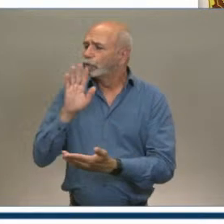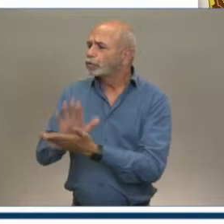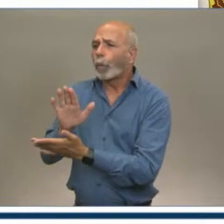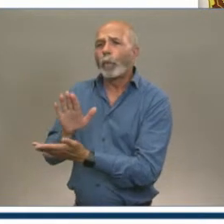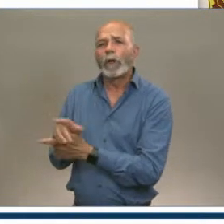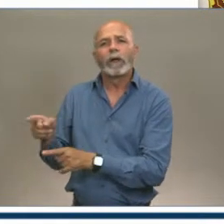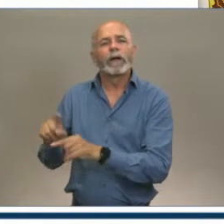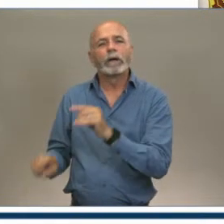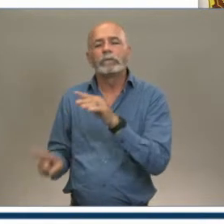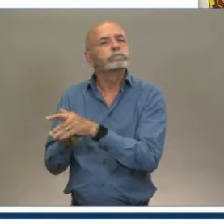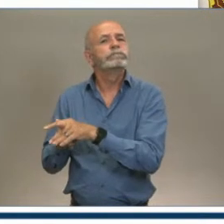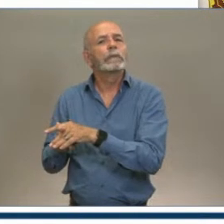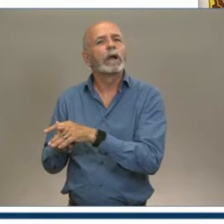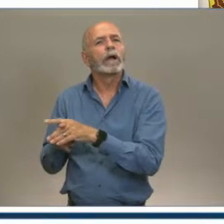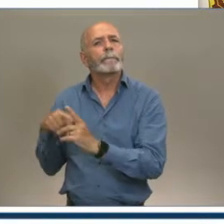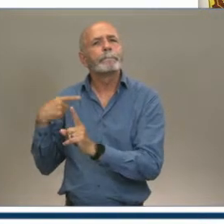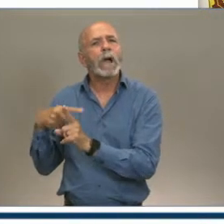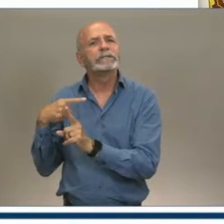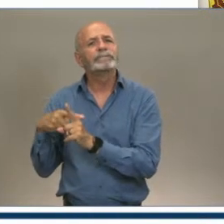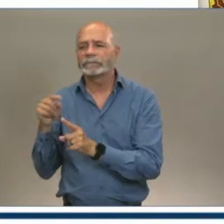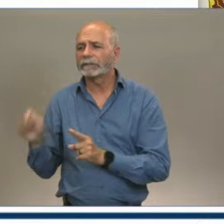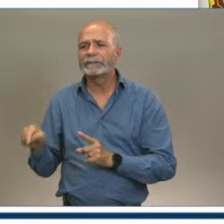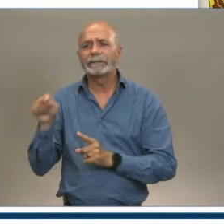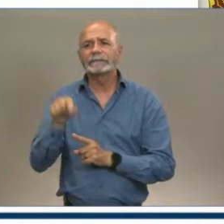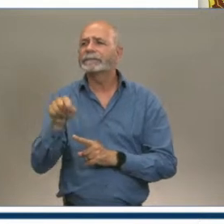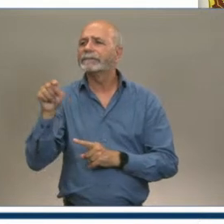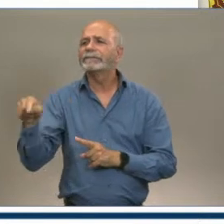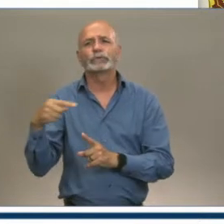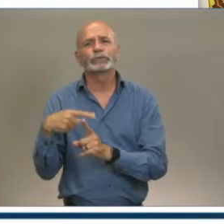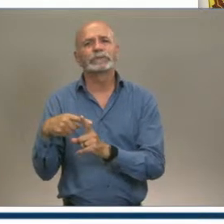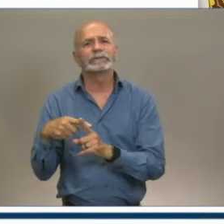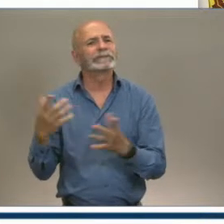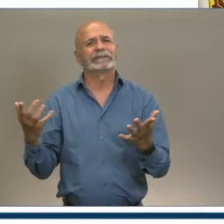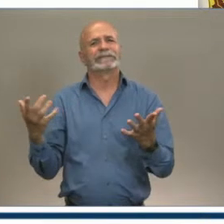there seems to be a lot of chatter today about 2 new cases